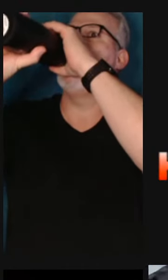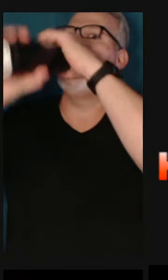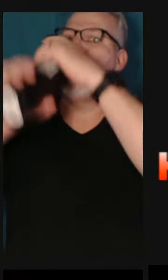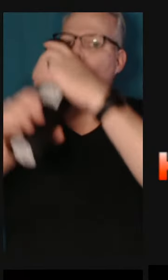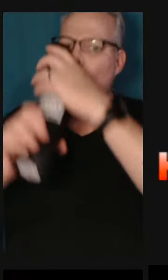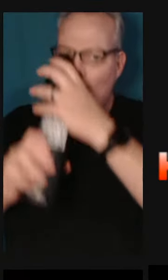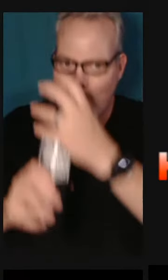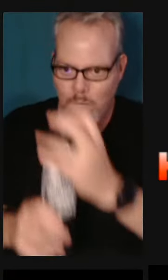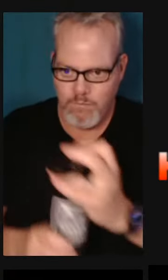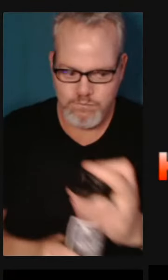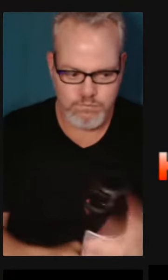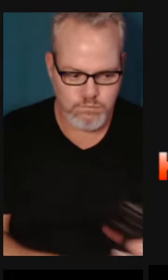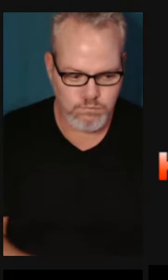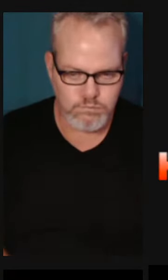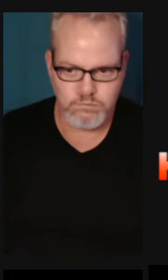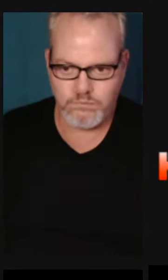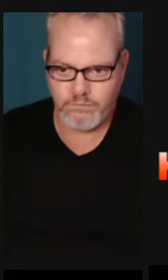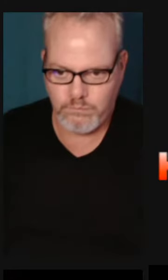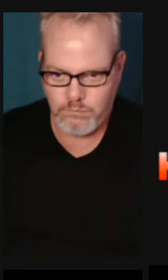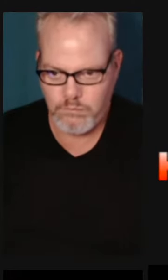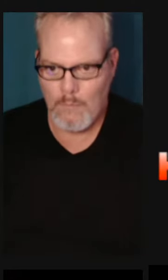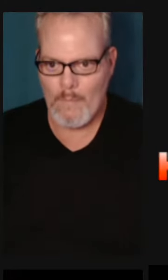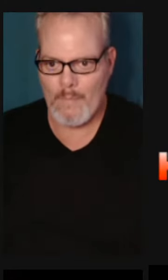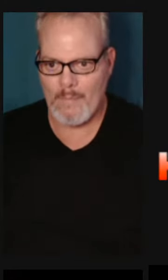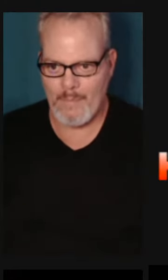shining through the fume.